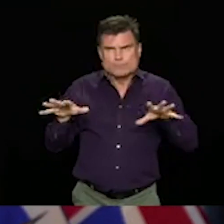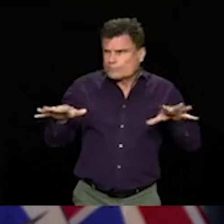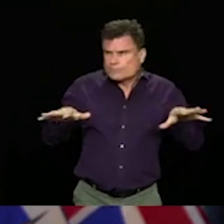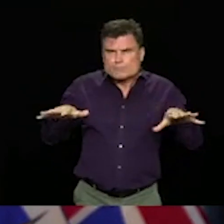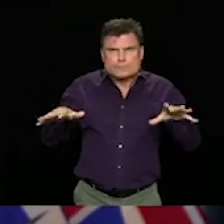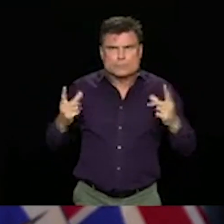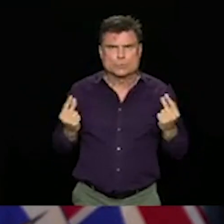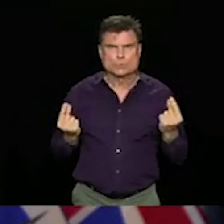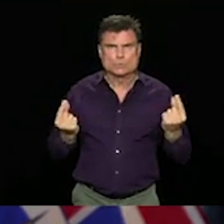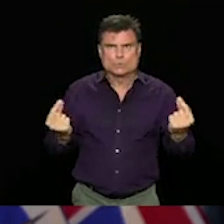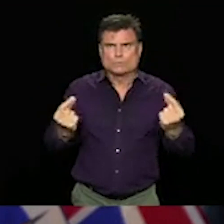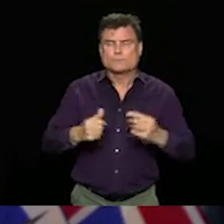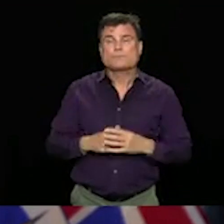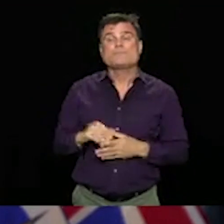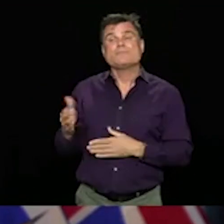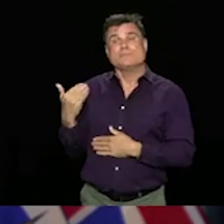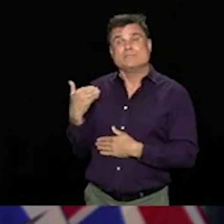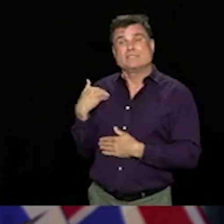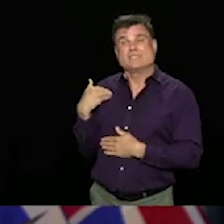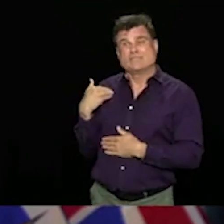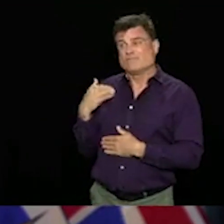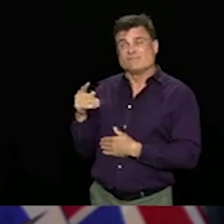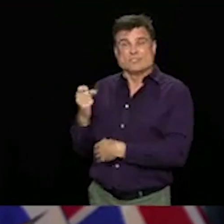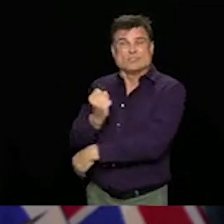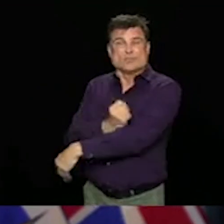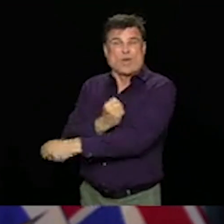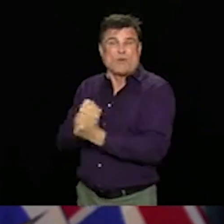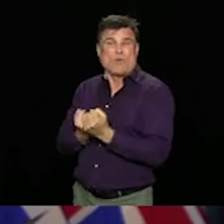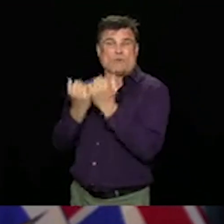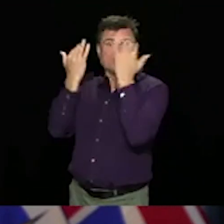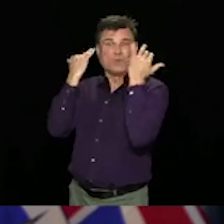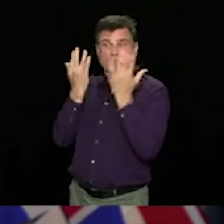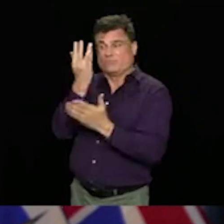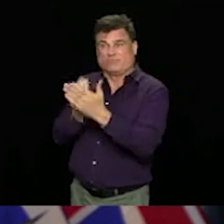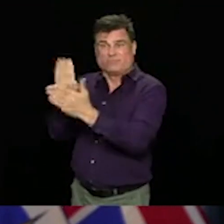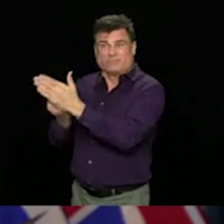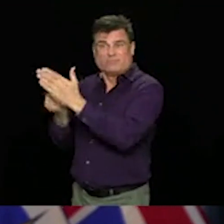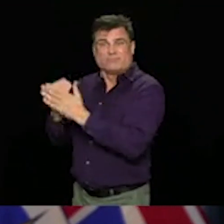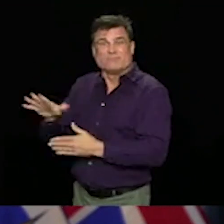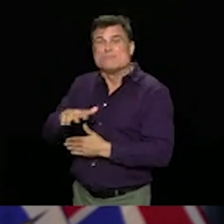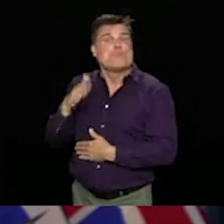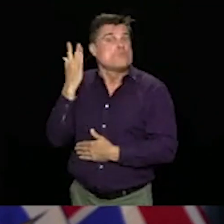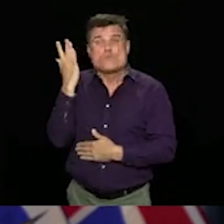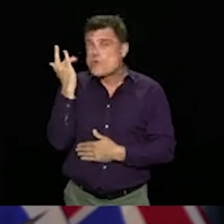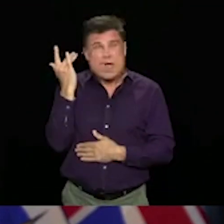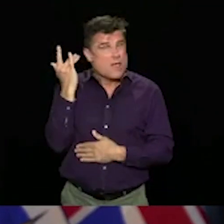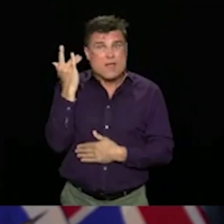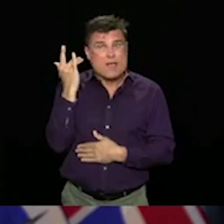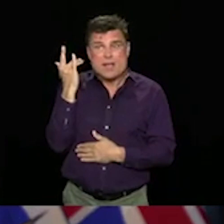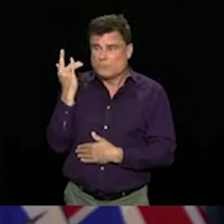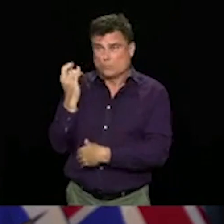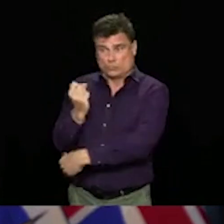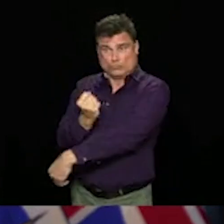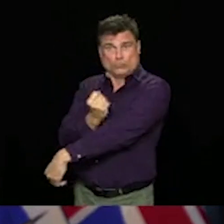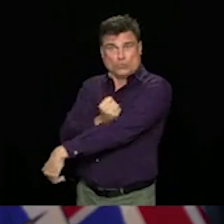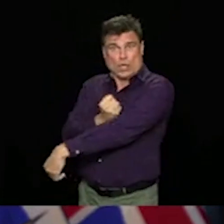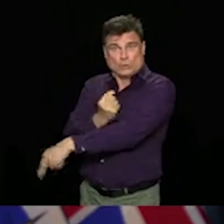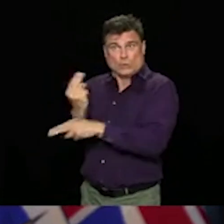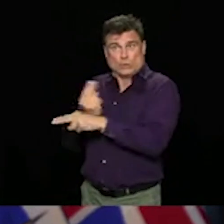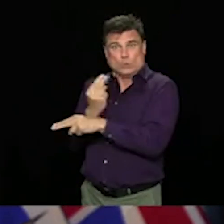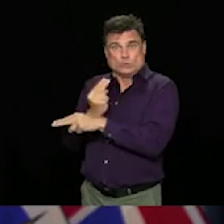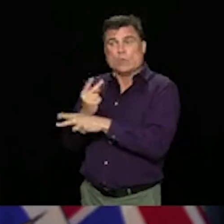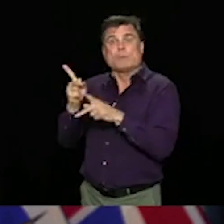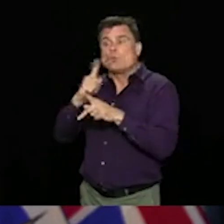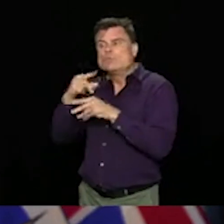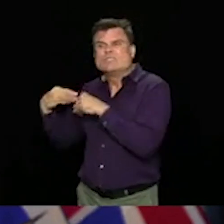is that there has been a dramatic increase in the toxicity of the street drug supply here in British Columbia, and it is around the province.